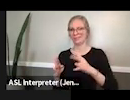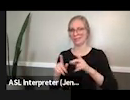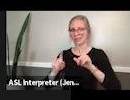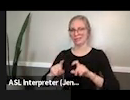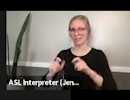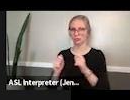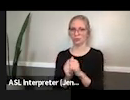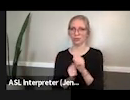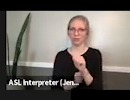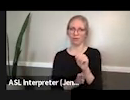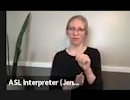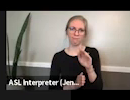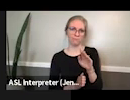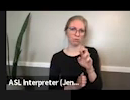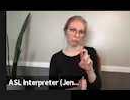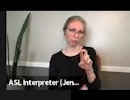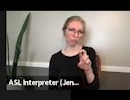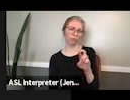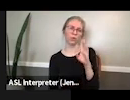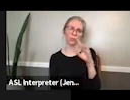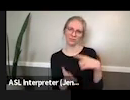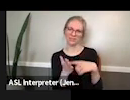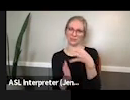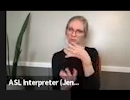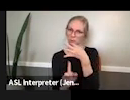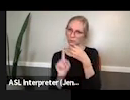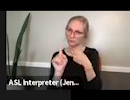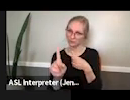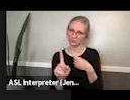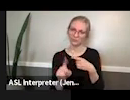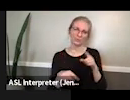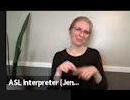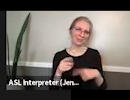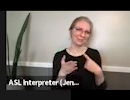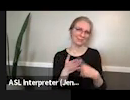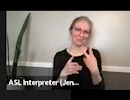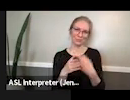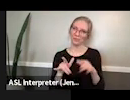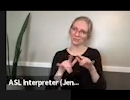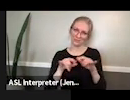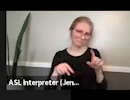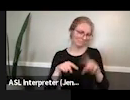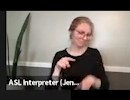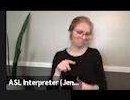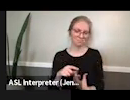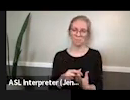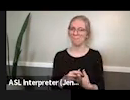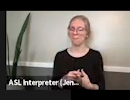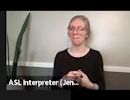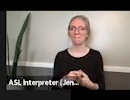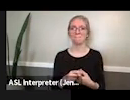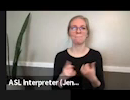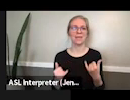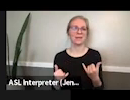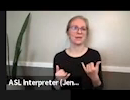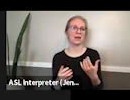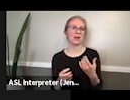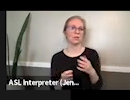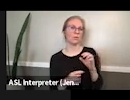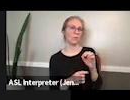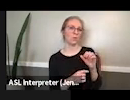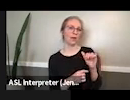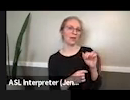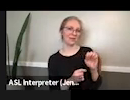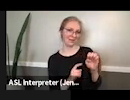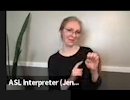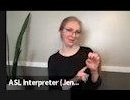AABR, which you're going to talk about in a minute. Can't talk about them both at the same time. All right. So let's talk about the OAE. As